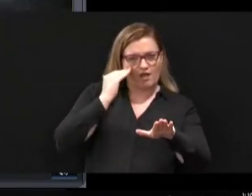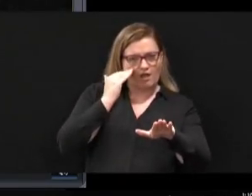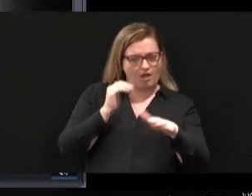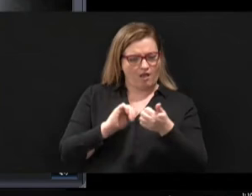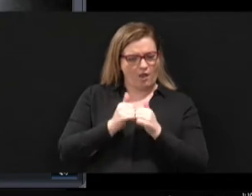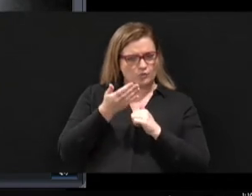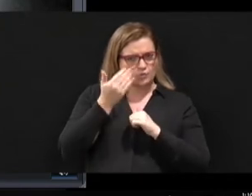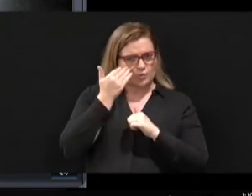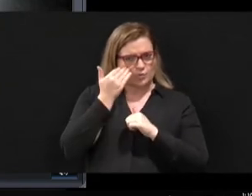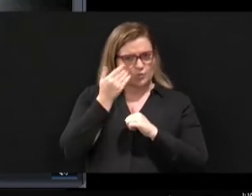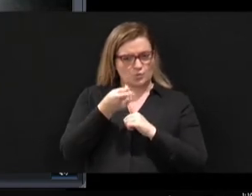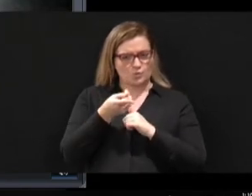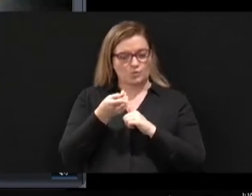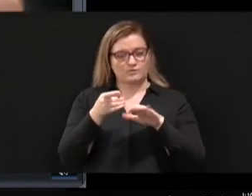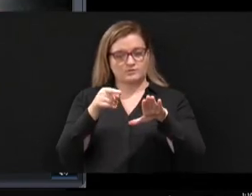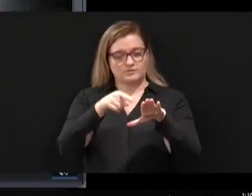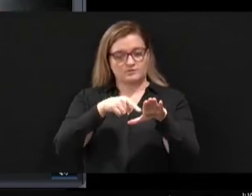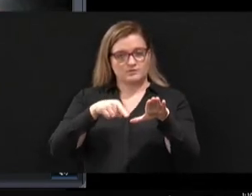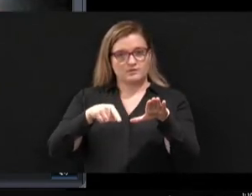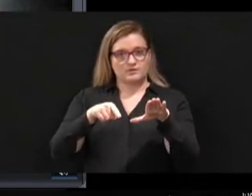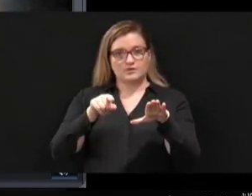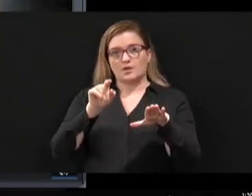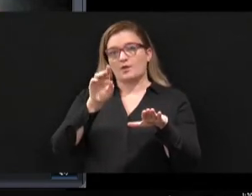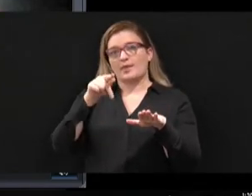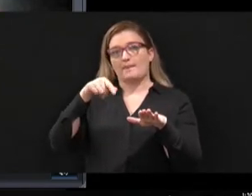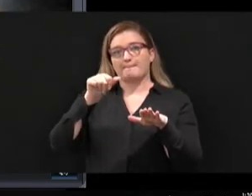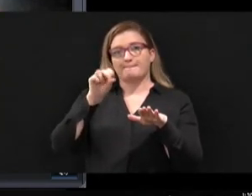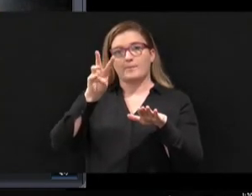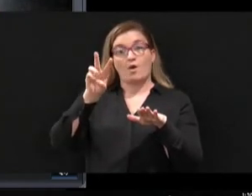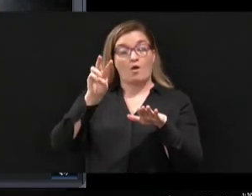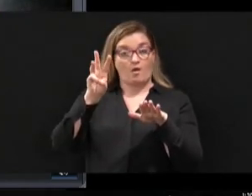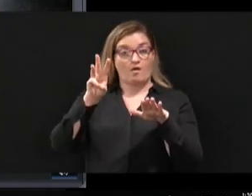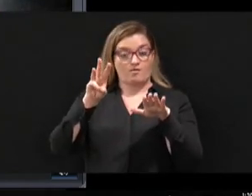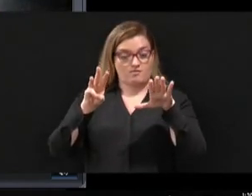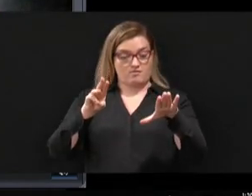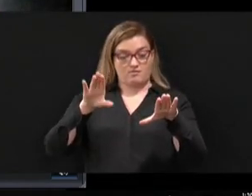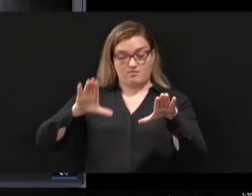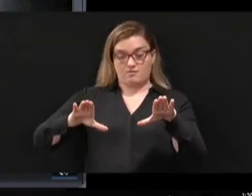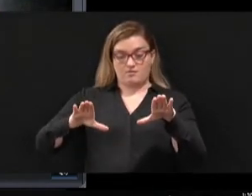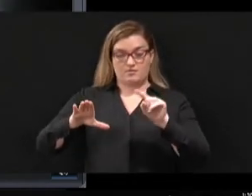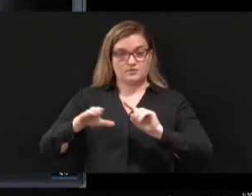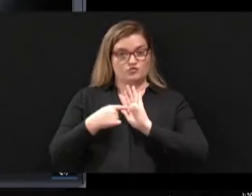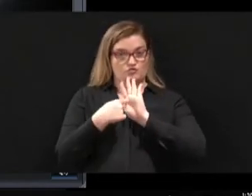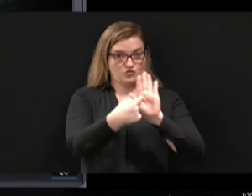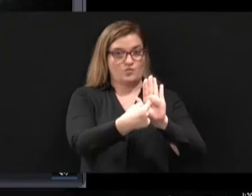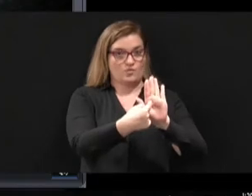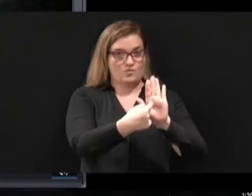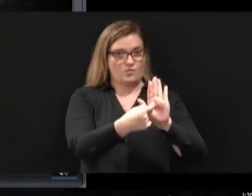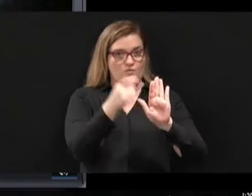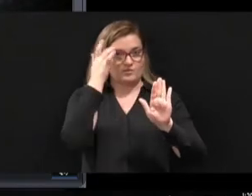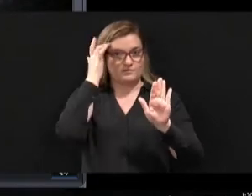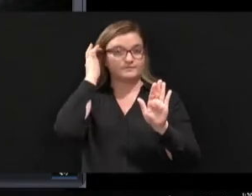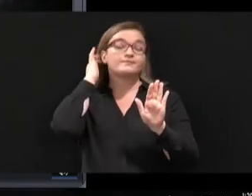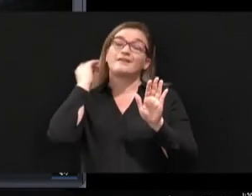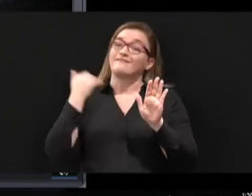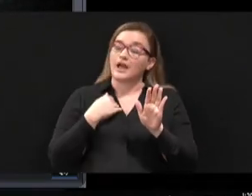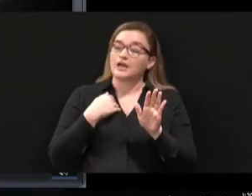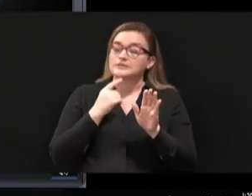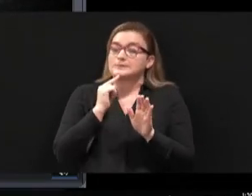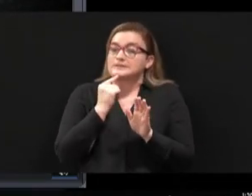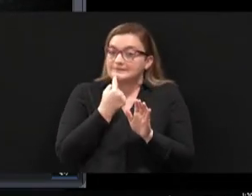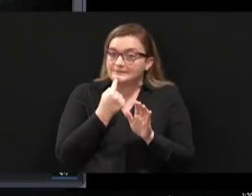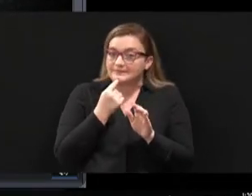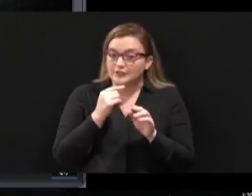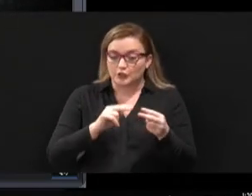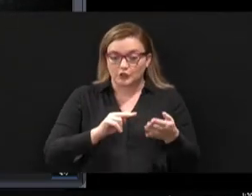If they think of the paw here, that's very helpful. I have, however, had some severely dyslexic